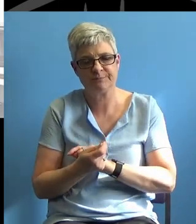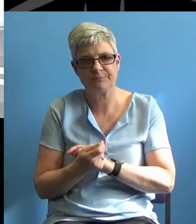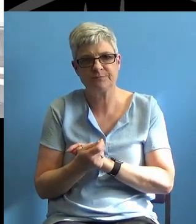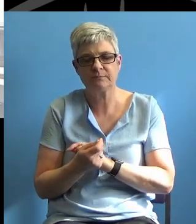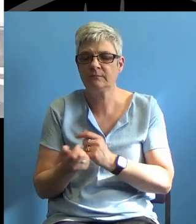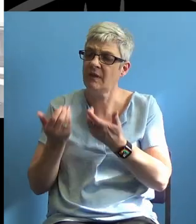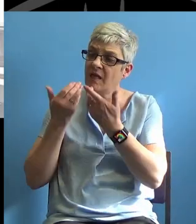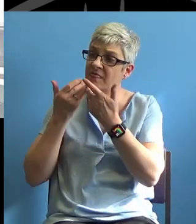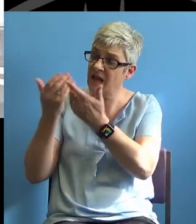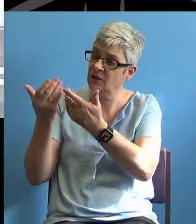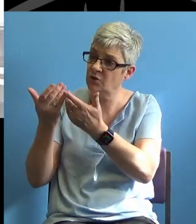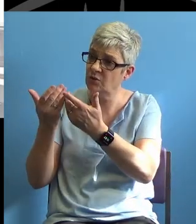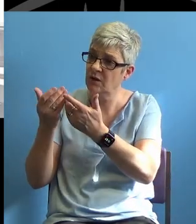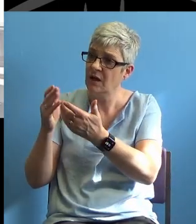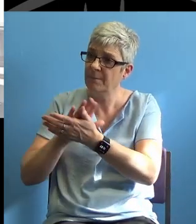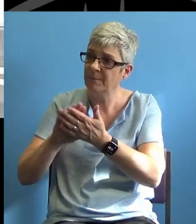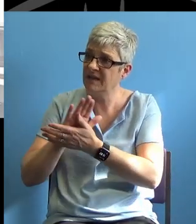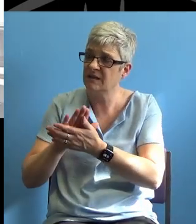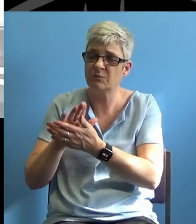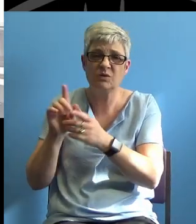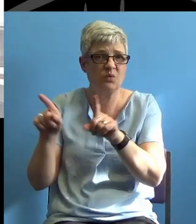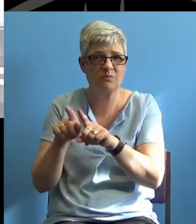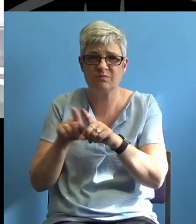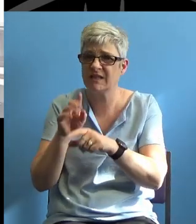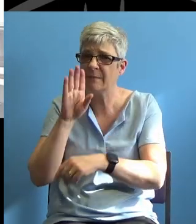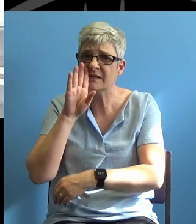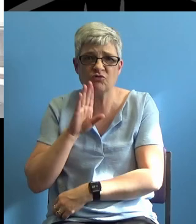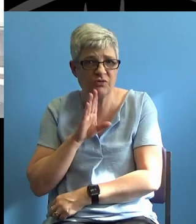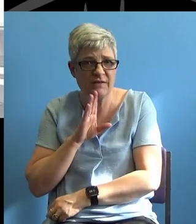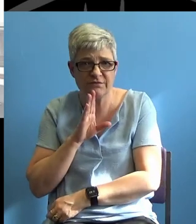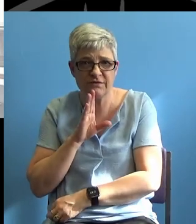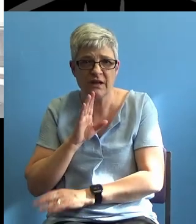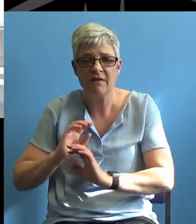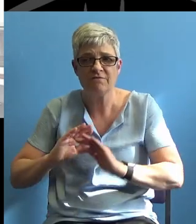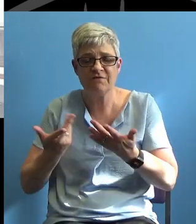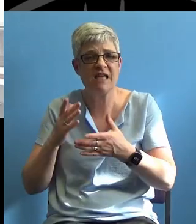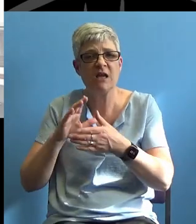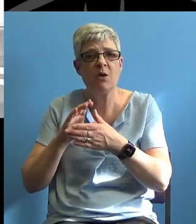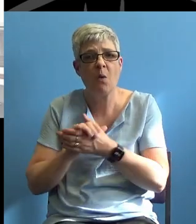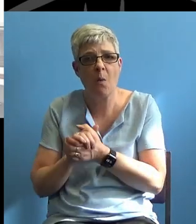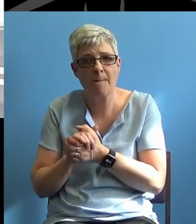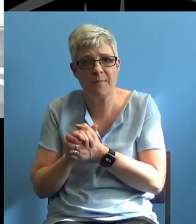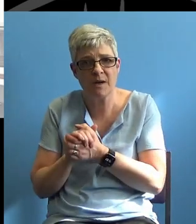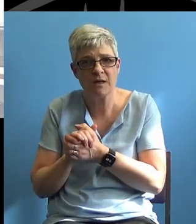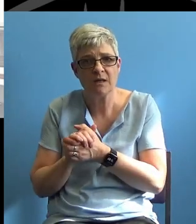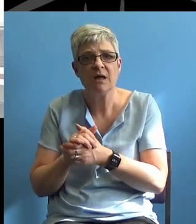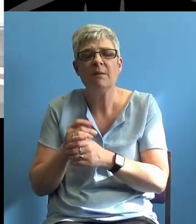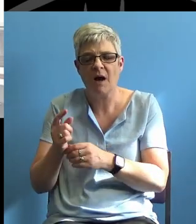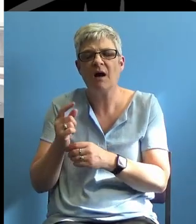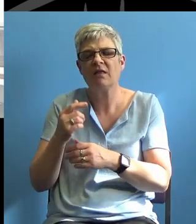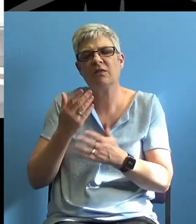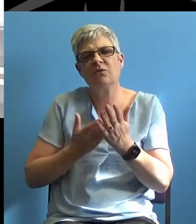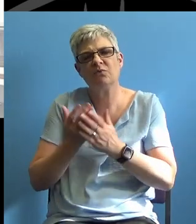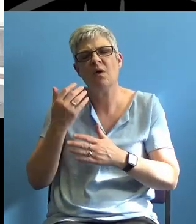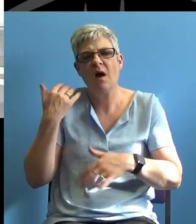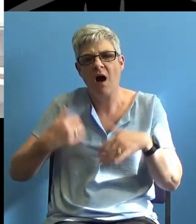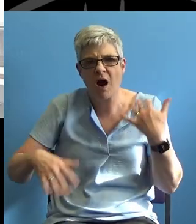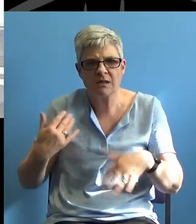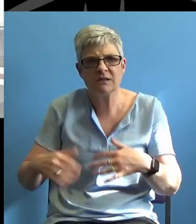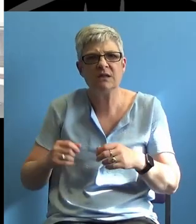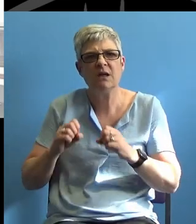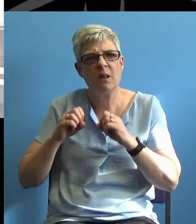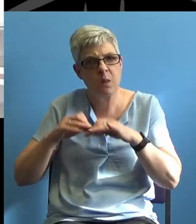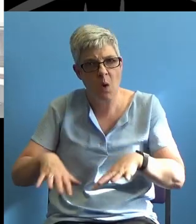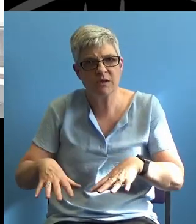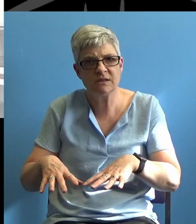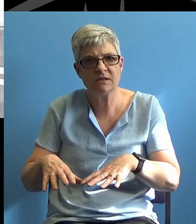Thank you that we do not have to grieve like the world grieves without hope, and that even in hurt and loss, your purposes are served.